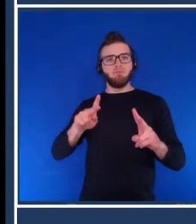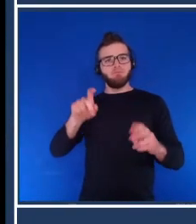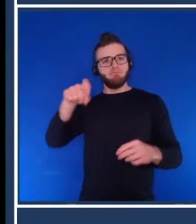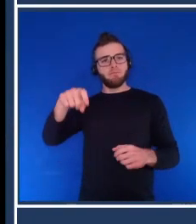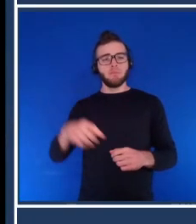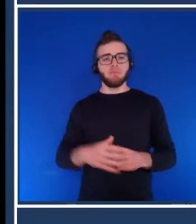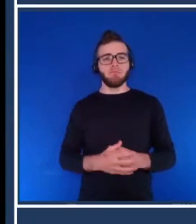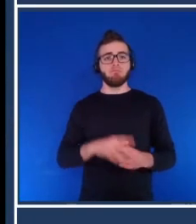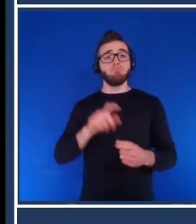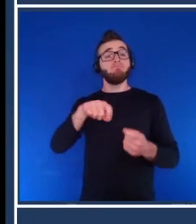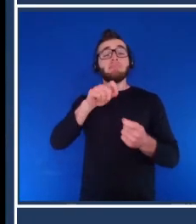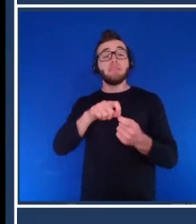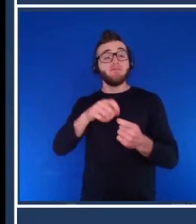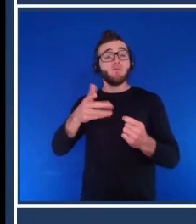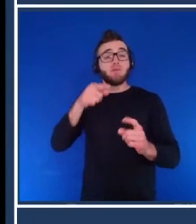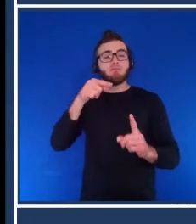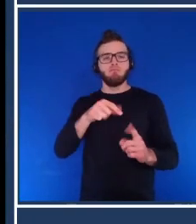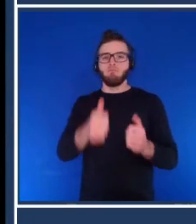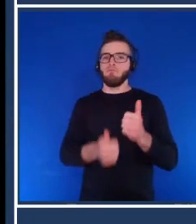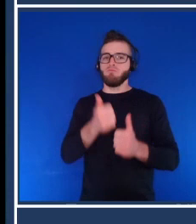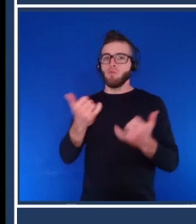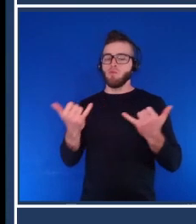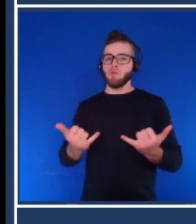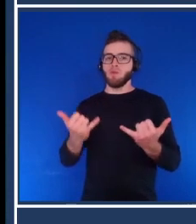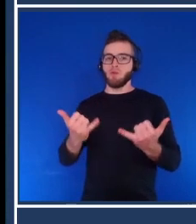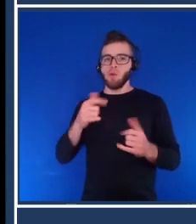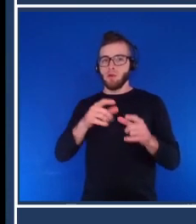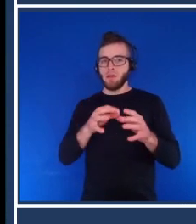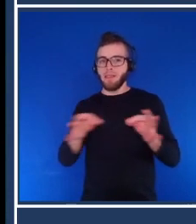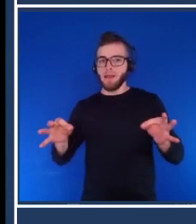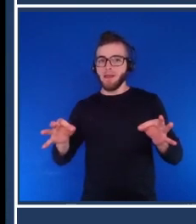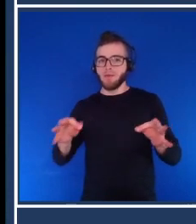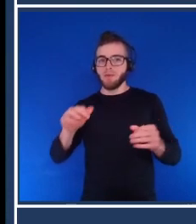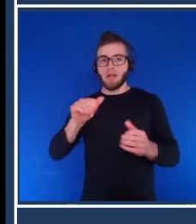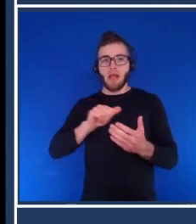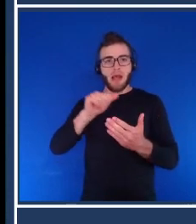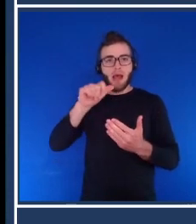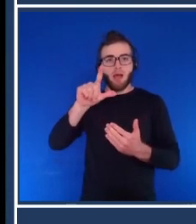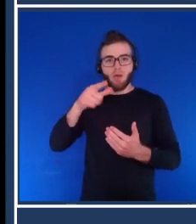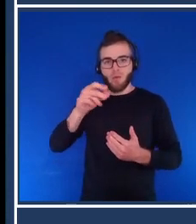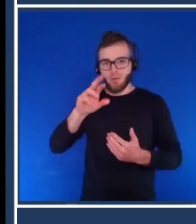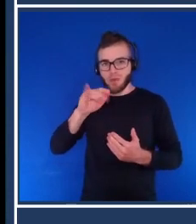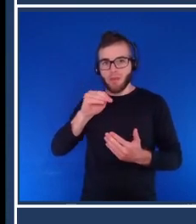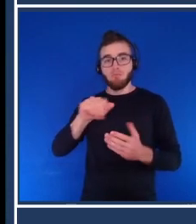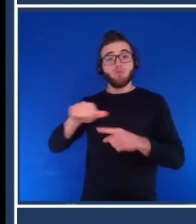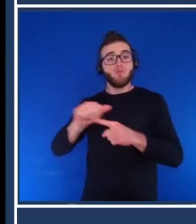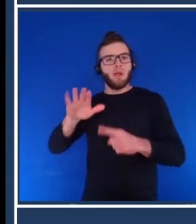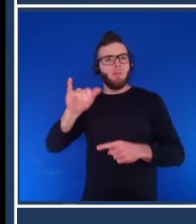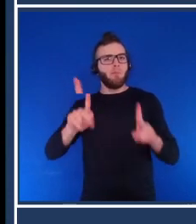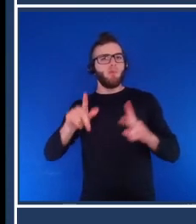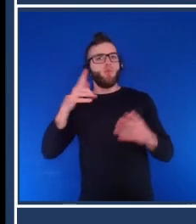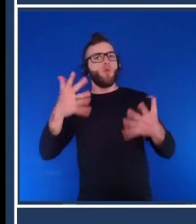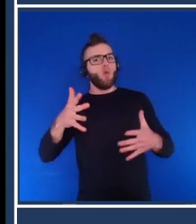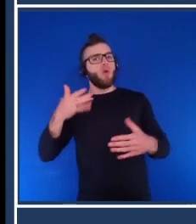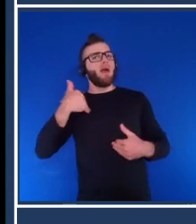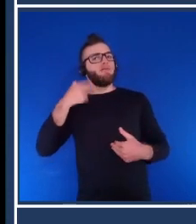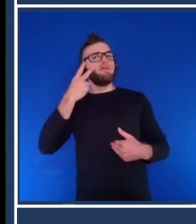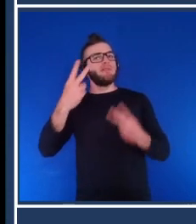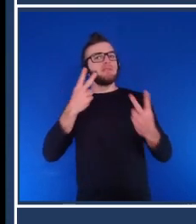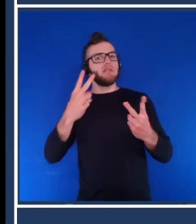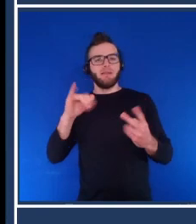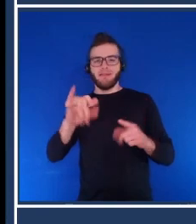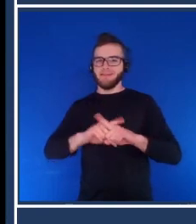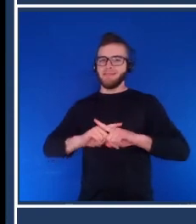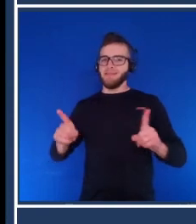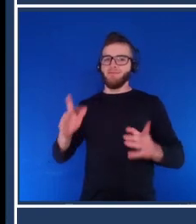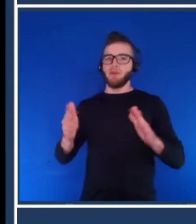vision-to-language algorithms are trained on images taken by people who are sighted, which differ in many ways from images taken by people who are